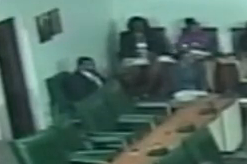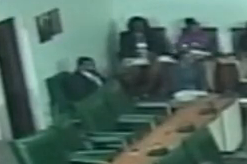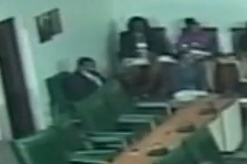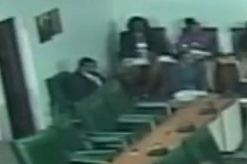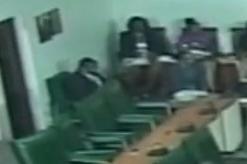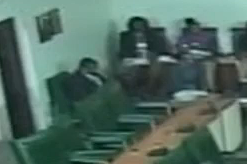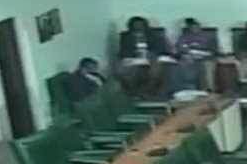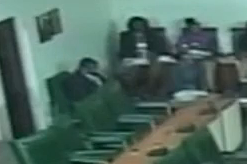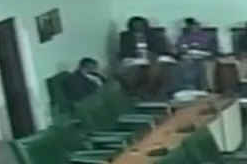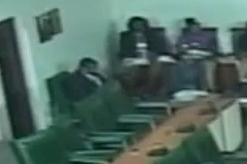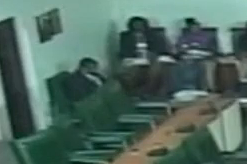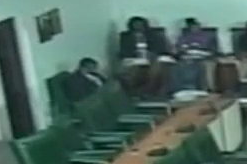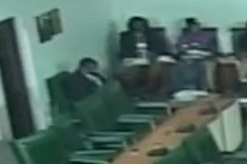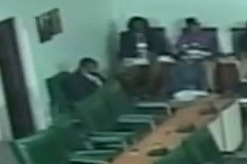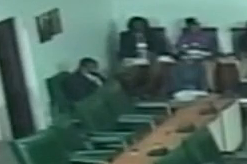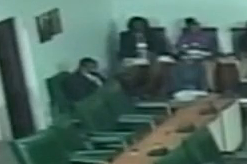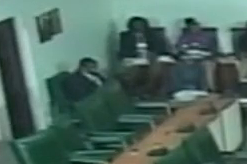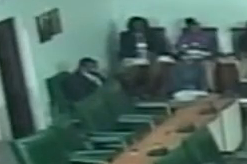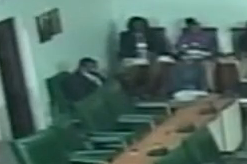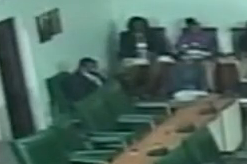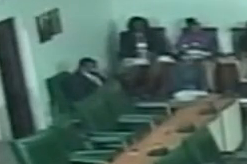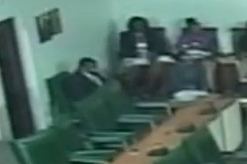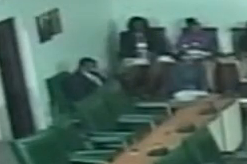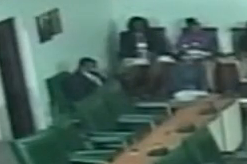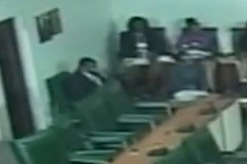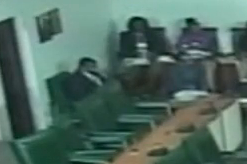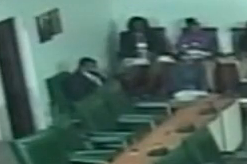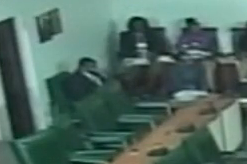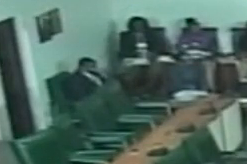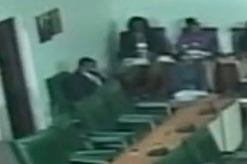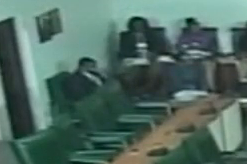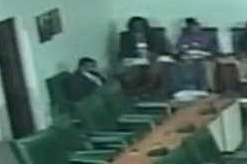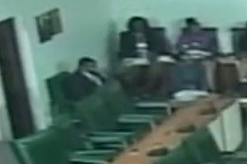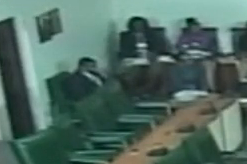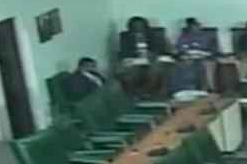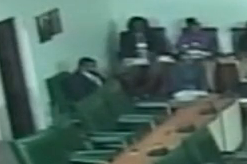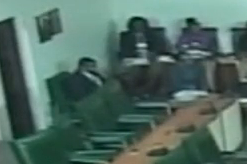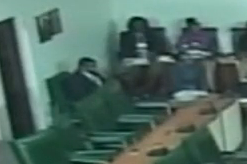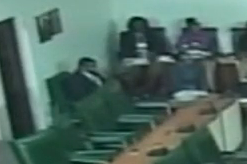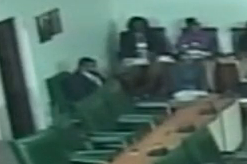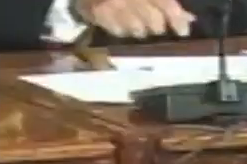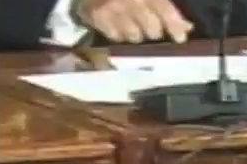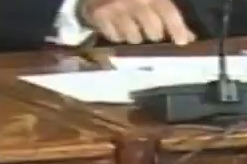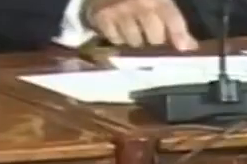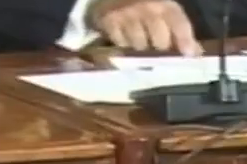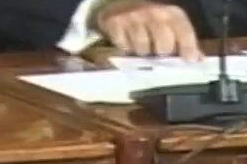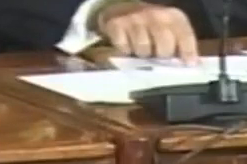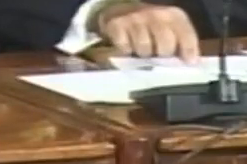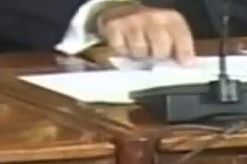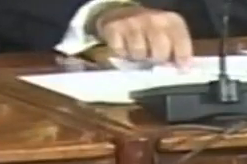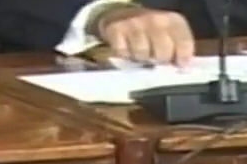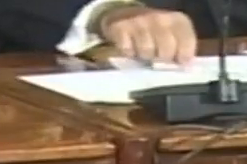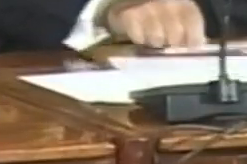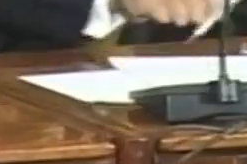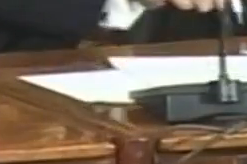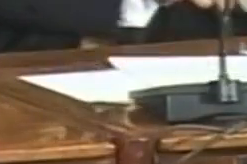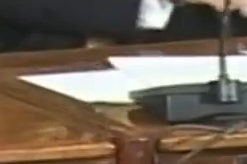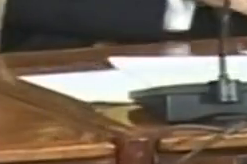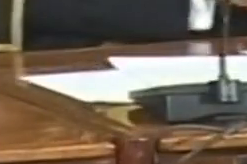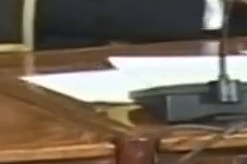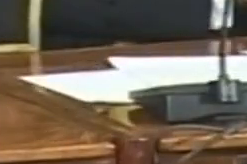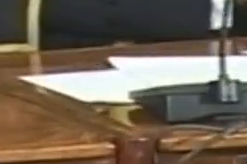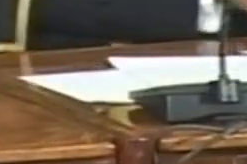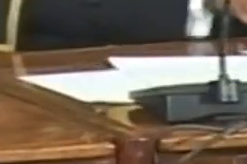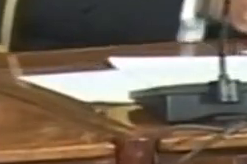of Utilities Regulation Annual Report for the year 2018-2019. The Public Procurement Set-Asides Order